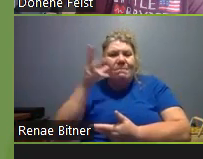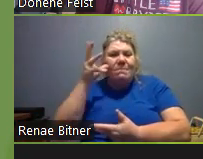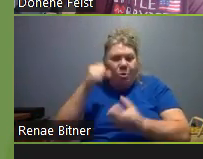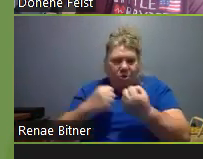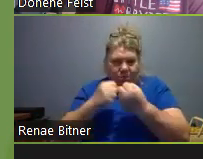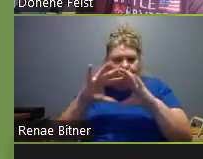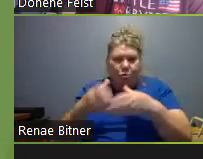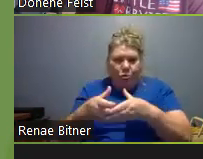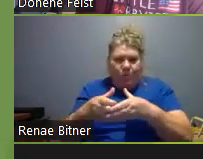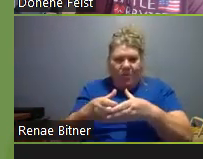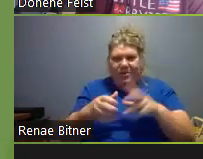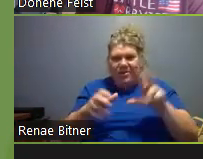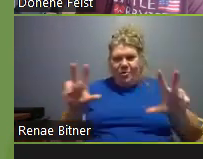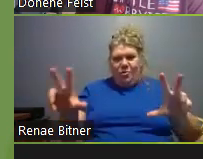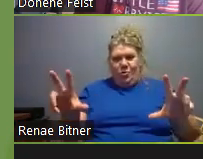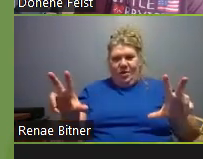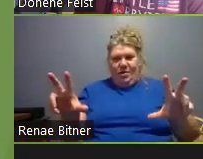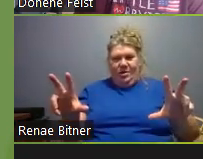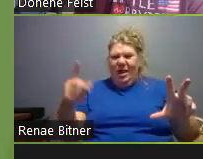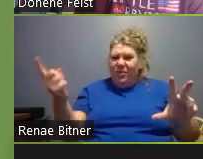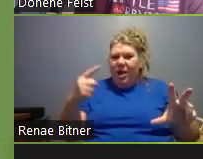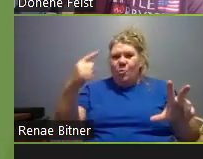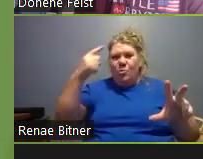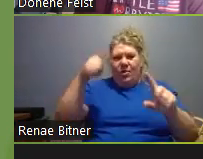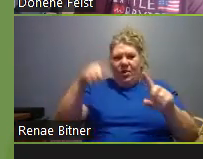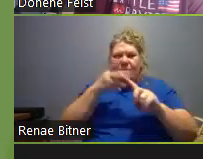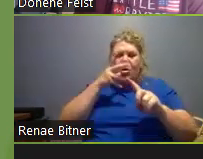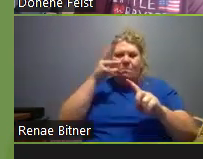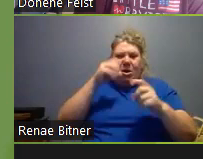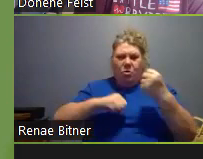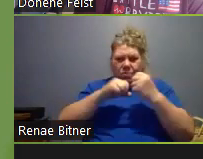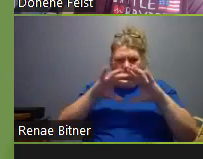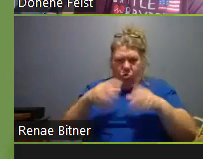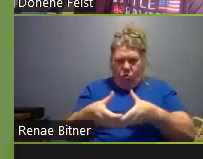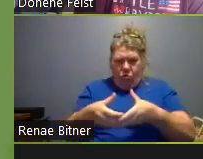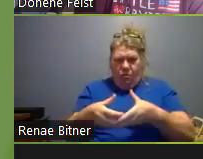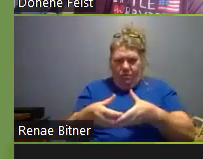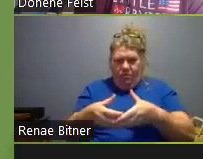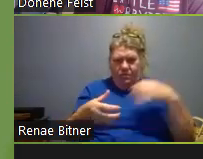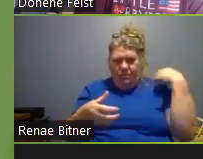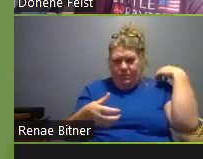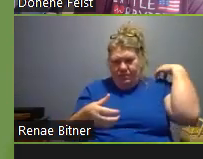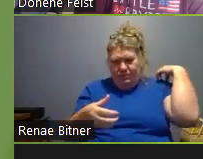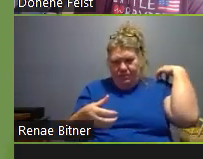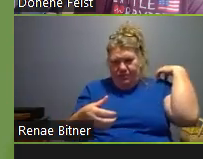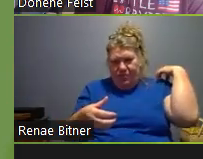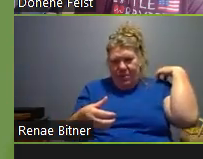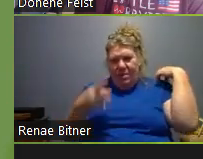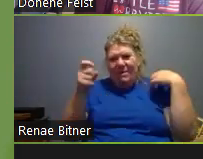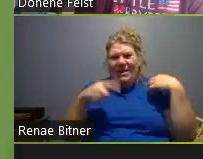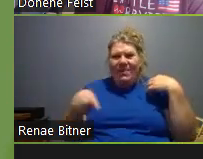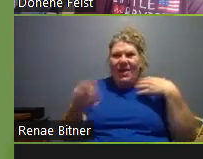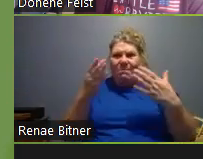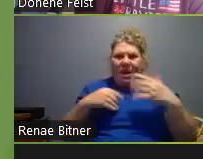groups. So always think about that when you're interacting with providers, because they may have